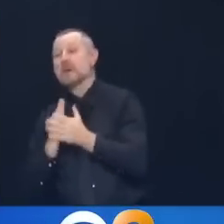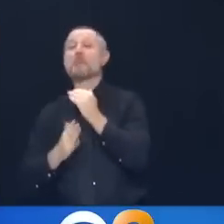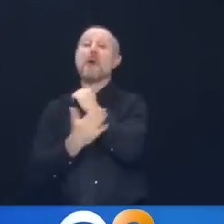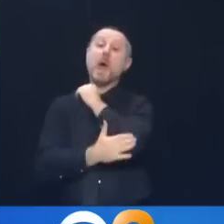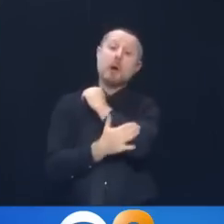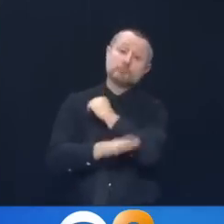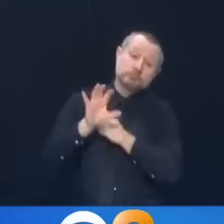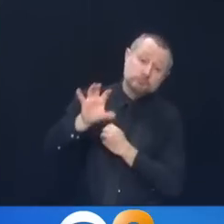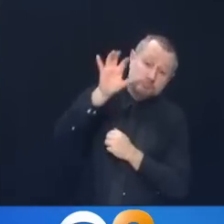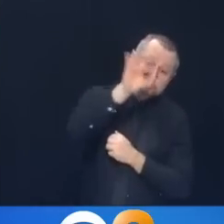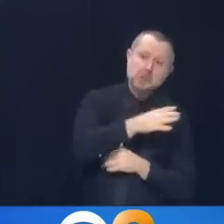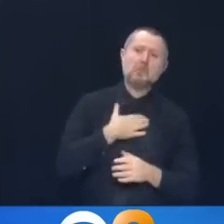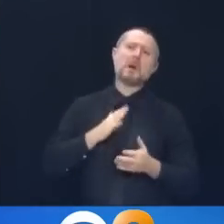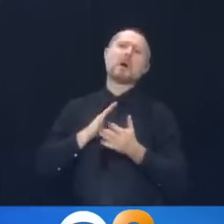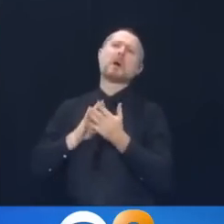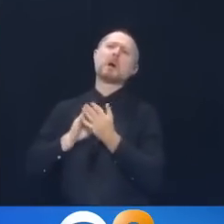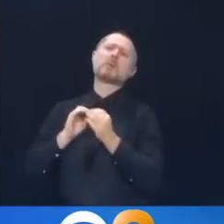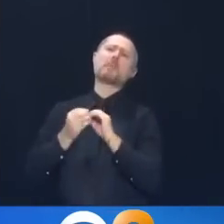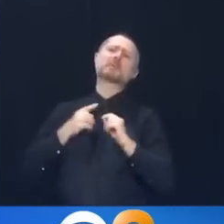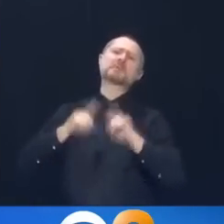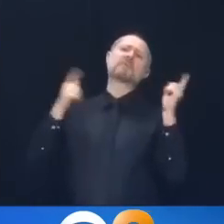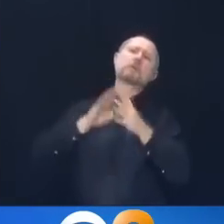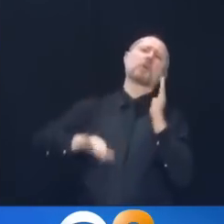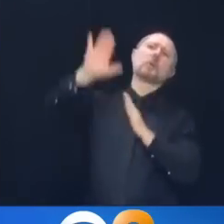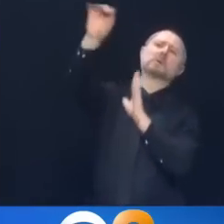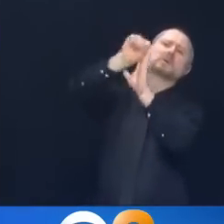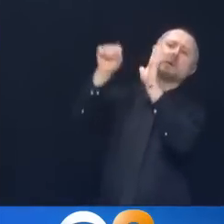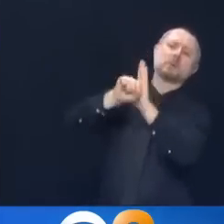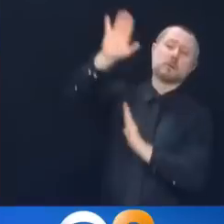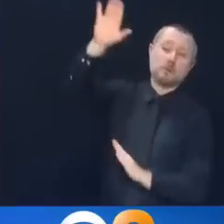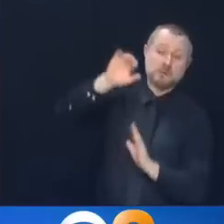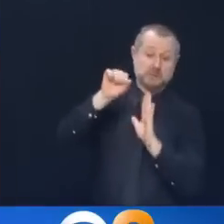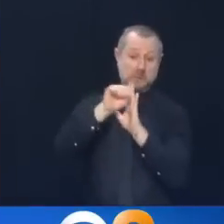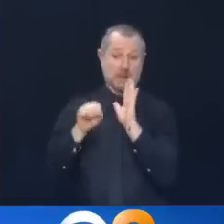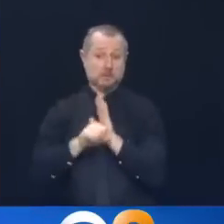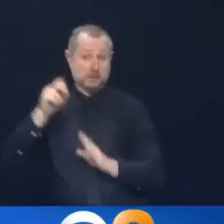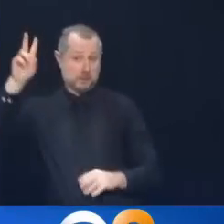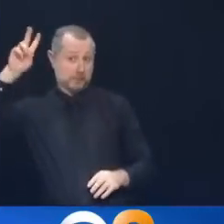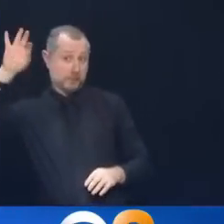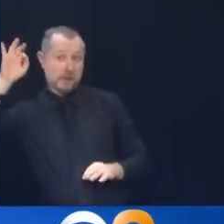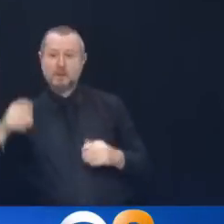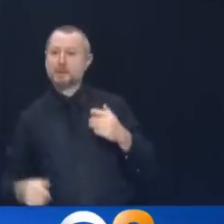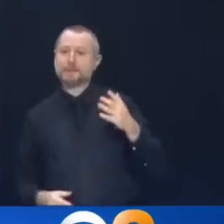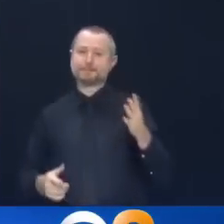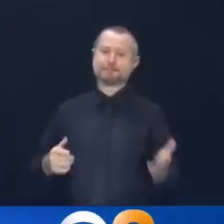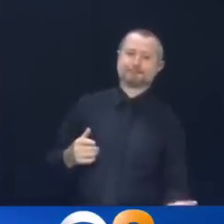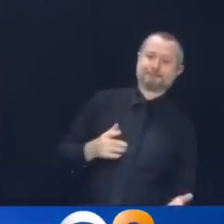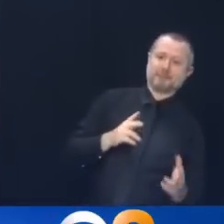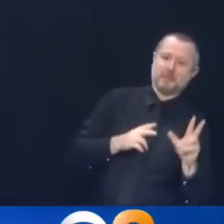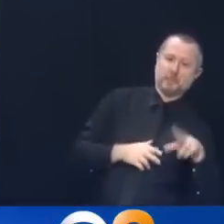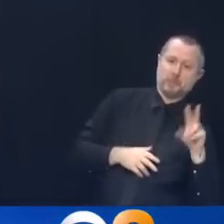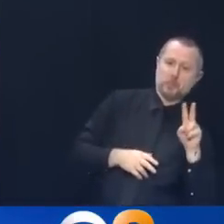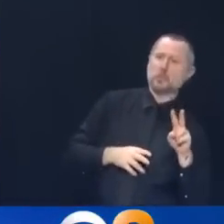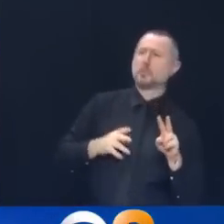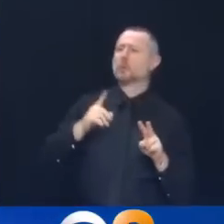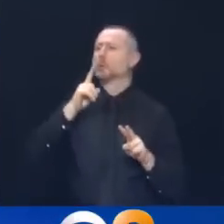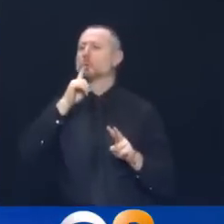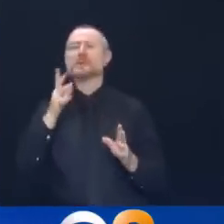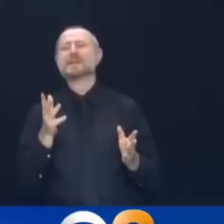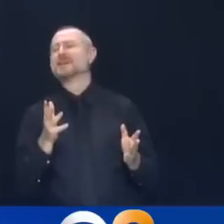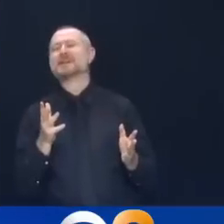different than state numbers. We say 2.9, they say 3.2, et cetera. On schools,